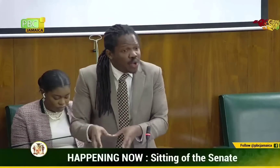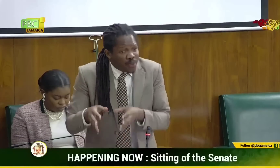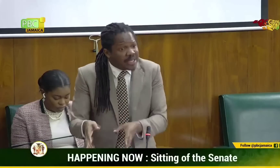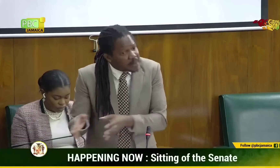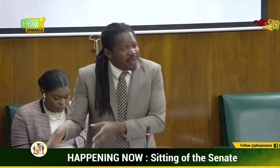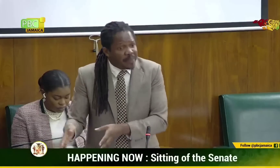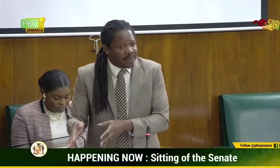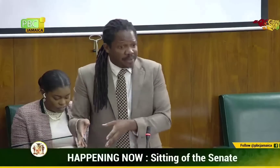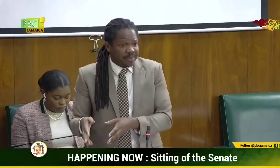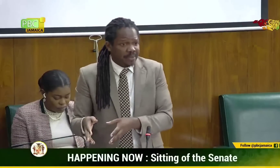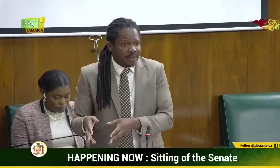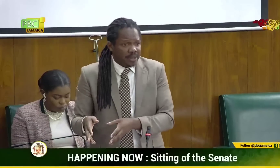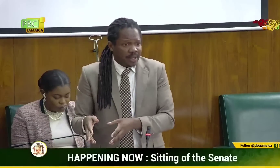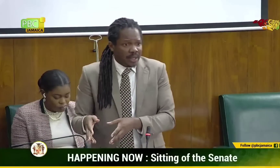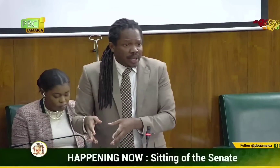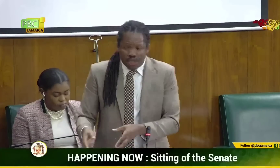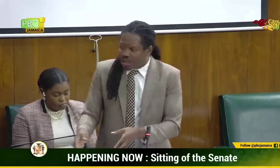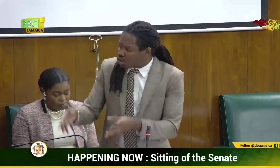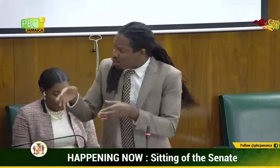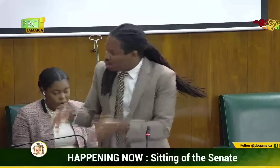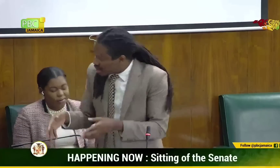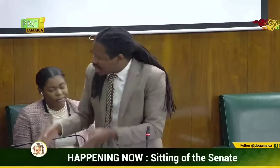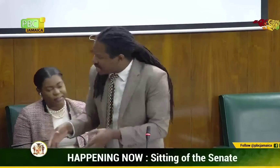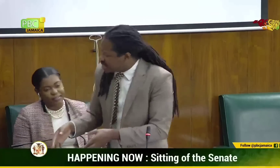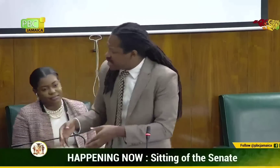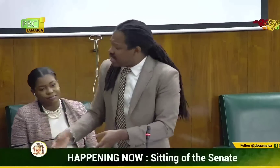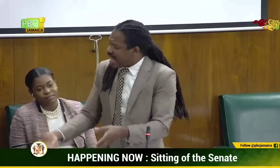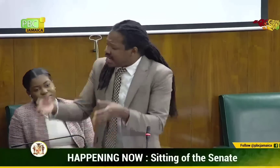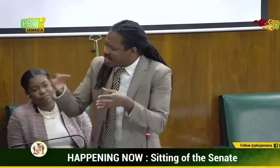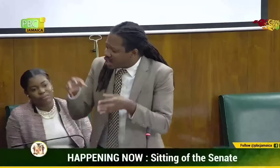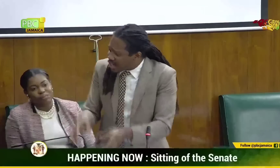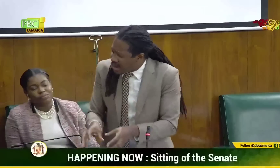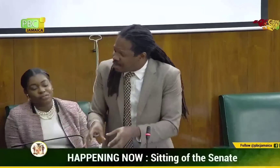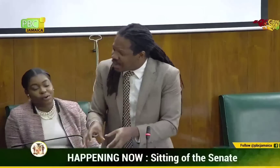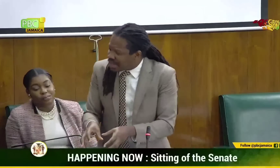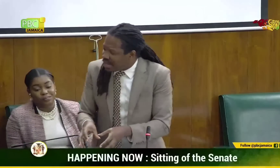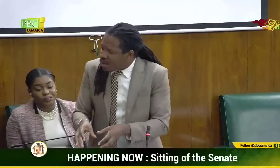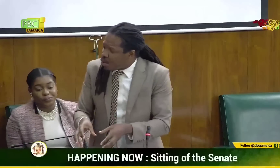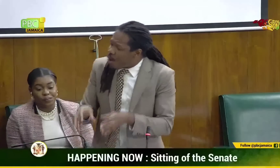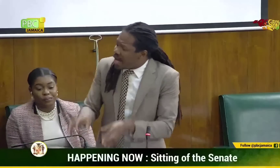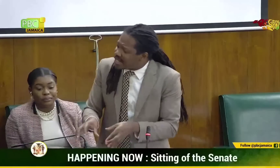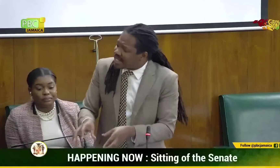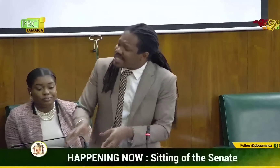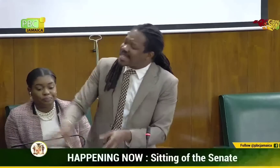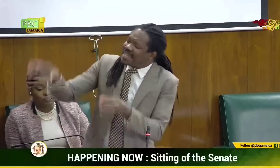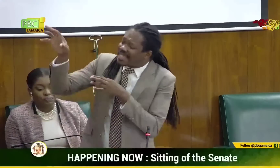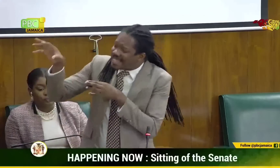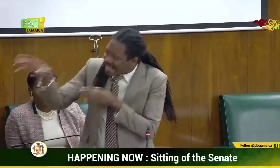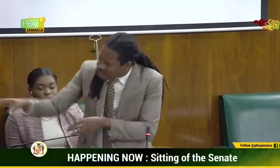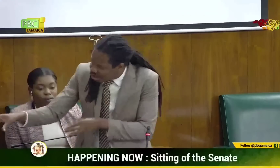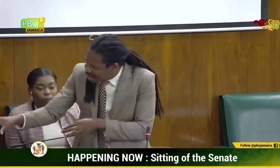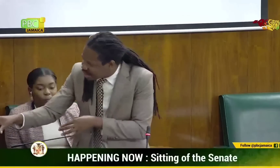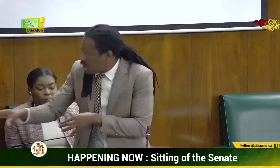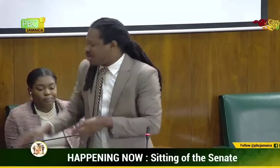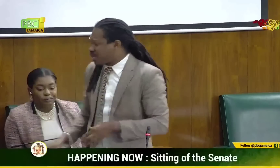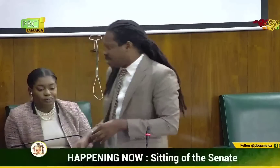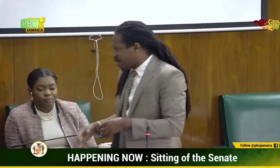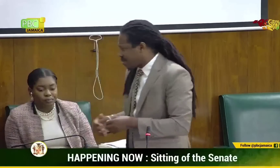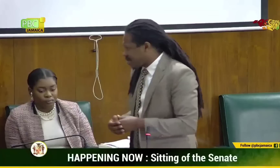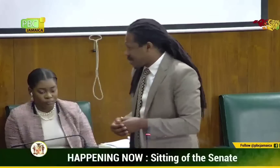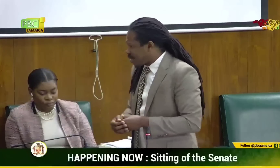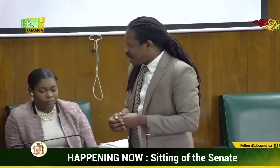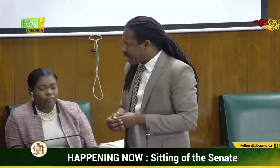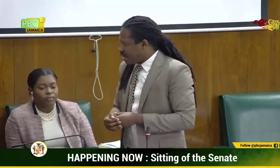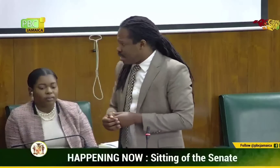do with the people. The truth is that the JLP wants the St. Catherine council.